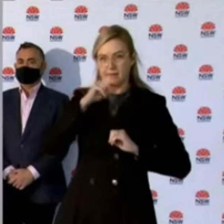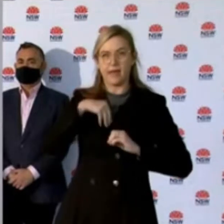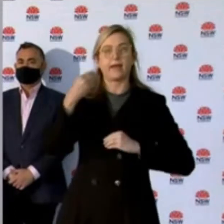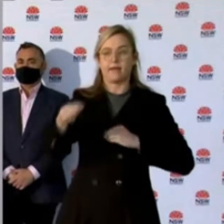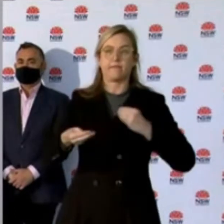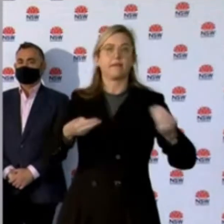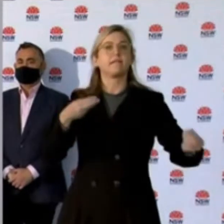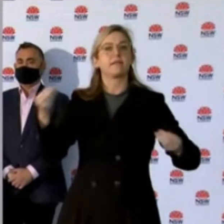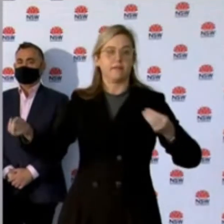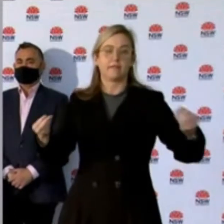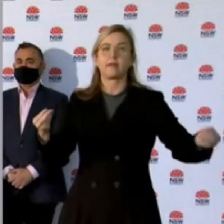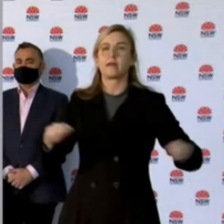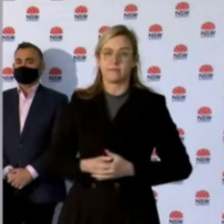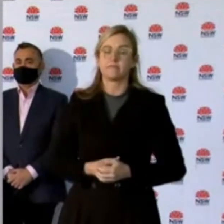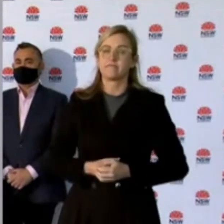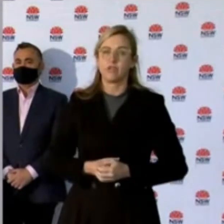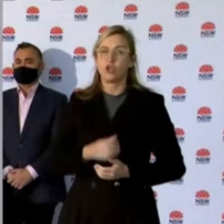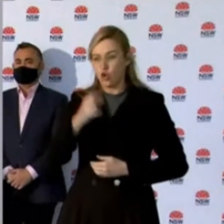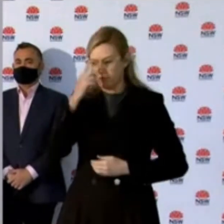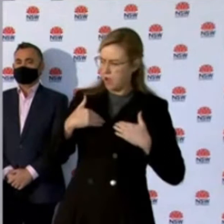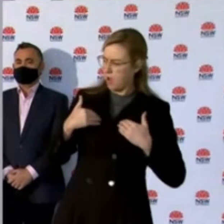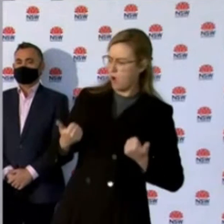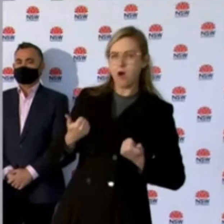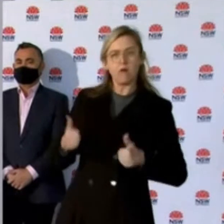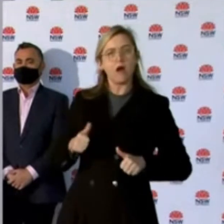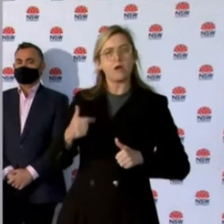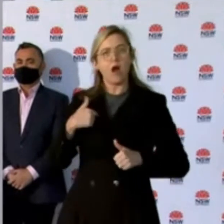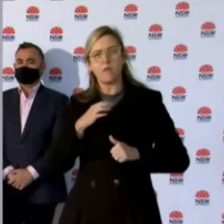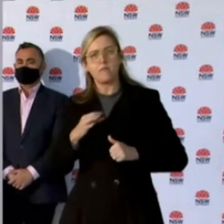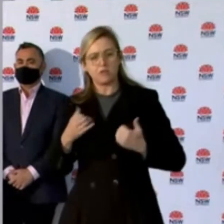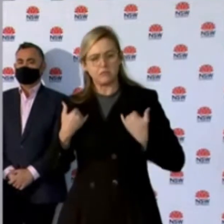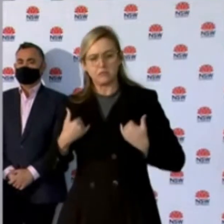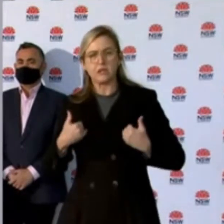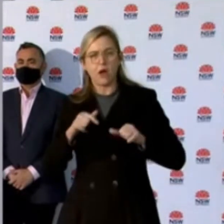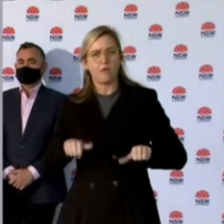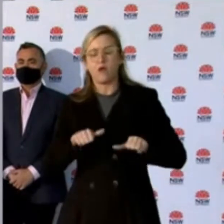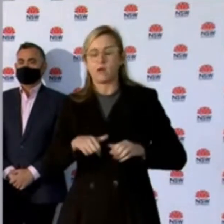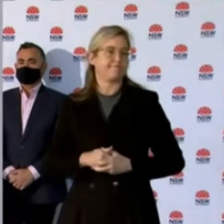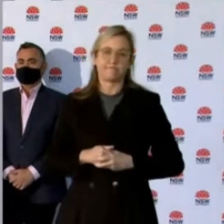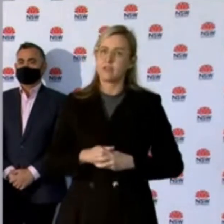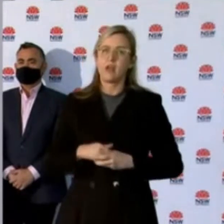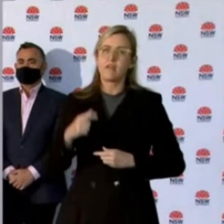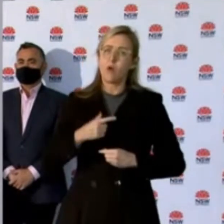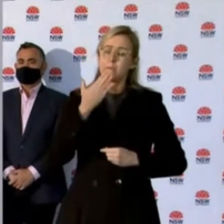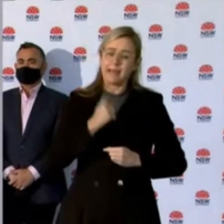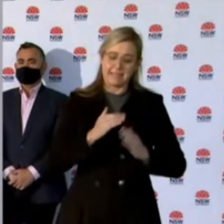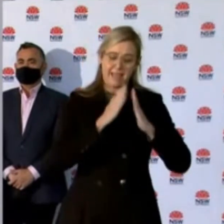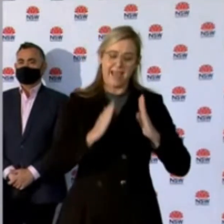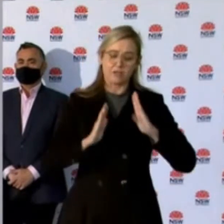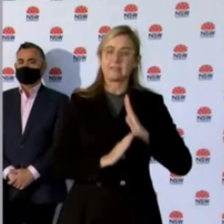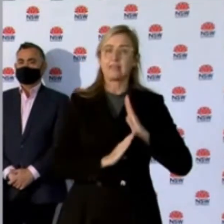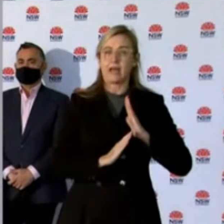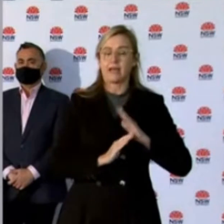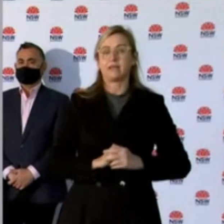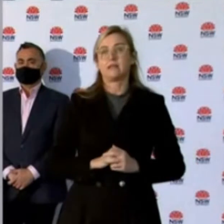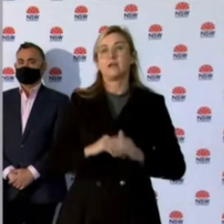really important messages which guide the fact that that's why we're asking households to stay together at this time. So there are currently 76